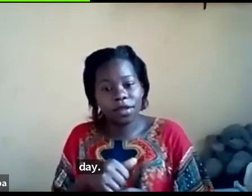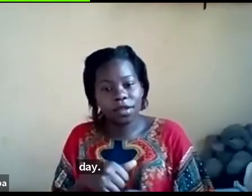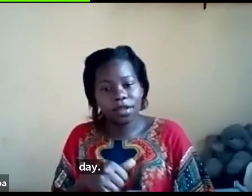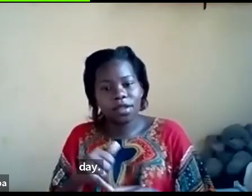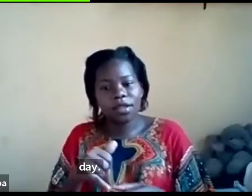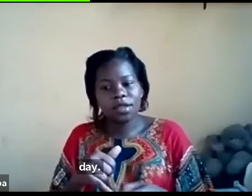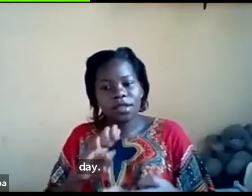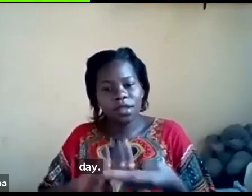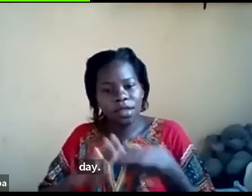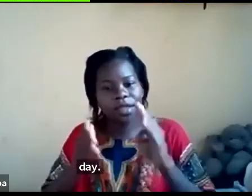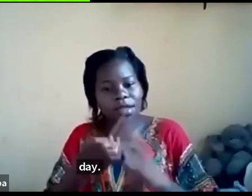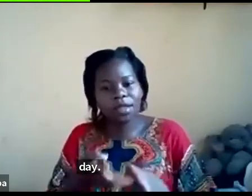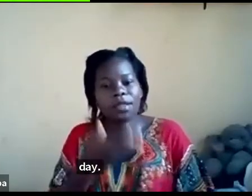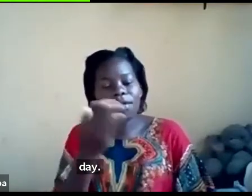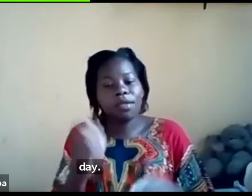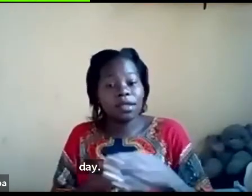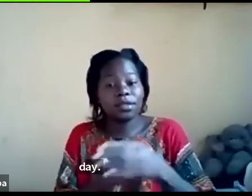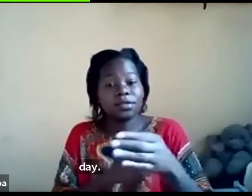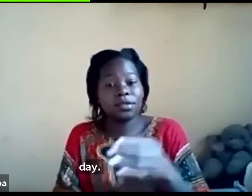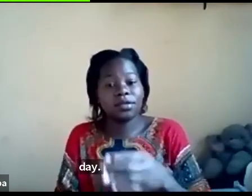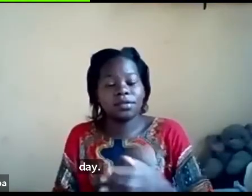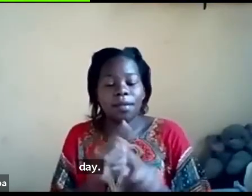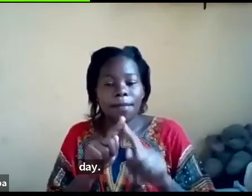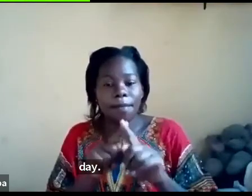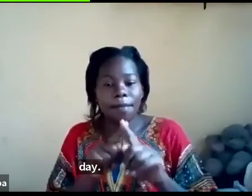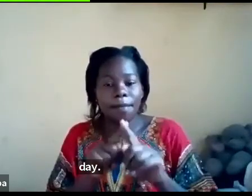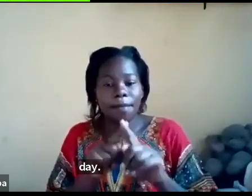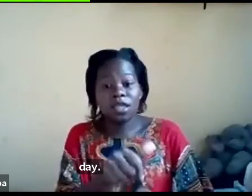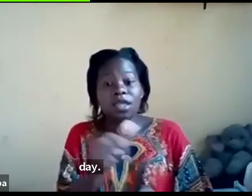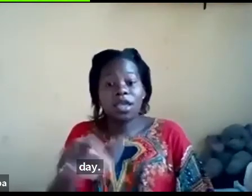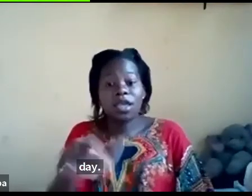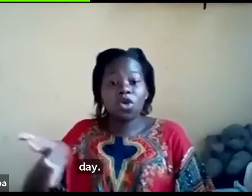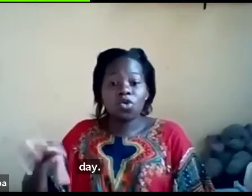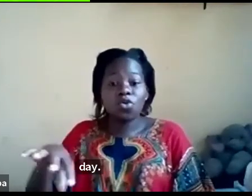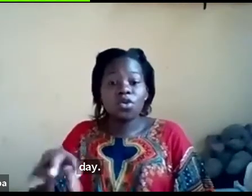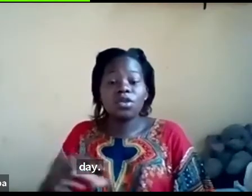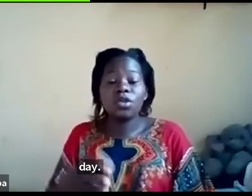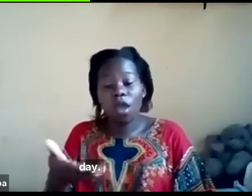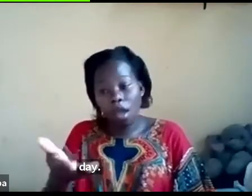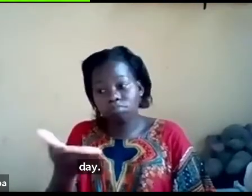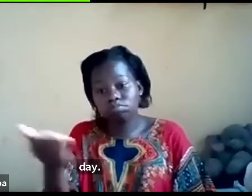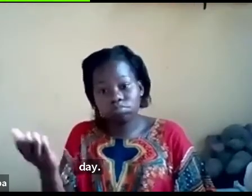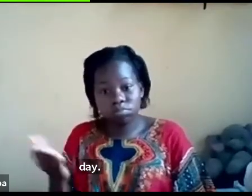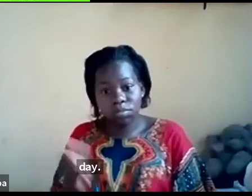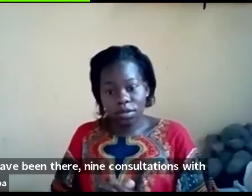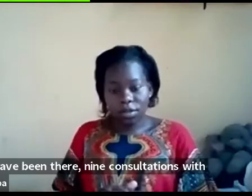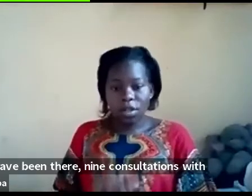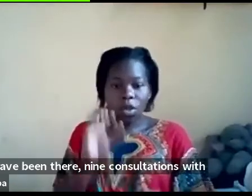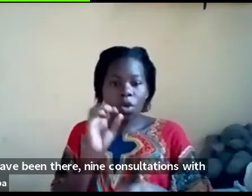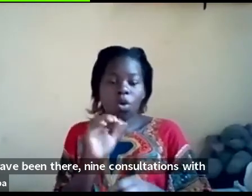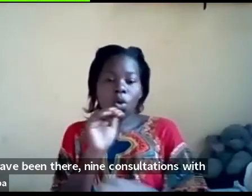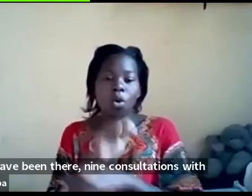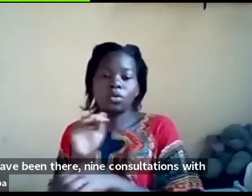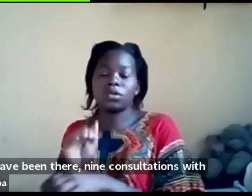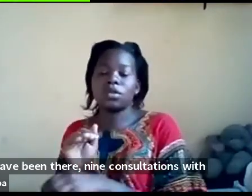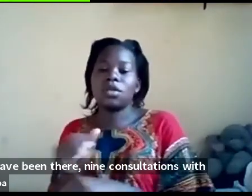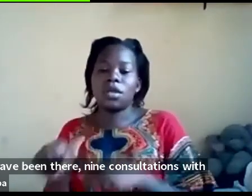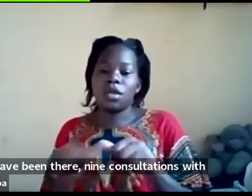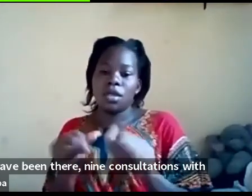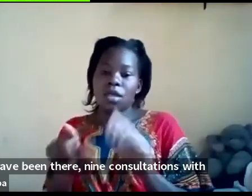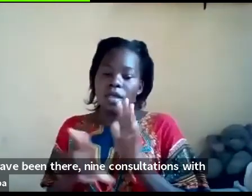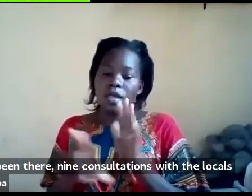really very supportive in this. At least in every region, we have been there, you know, in consultations with the locals of what do you think about